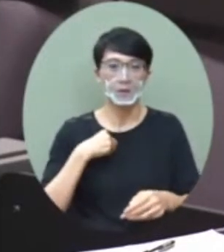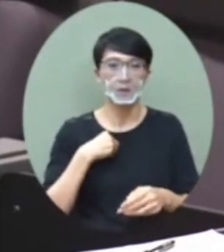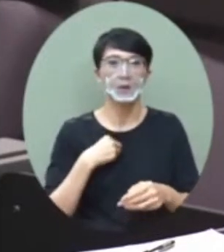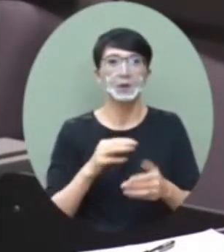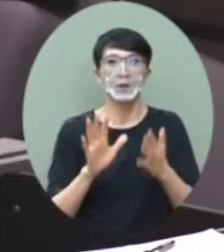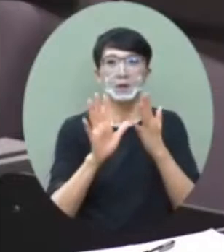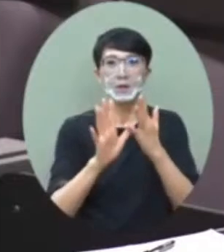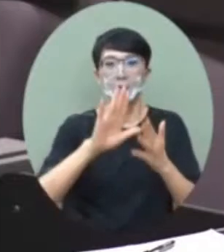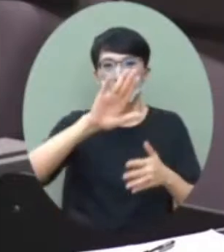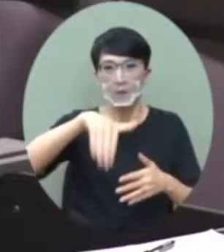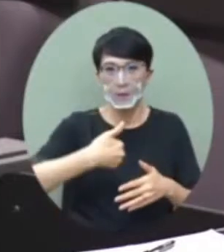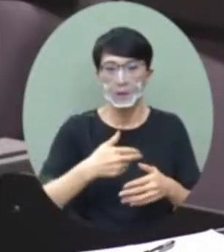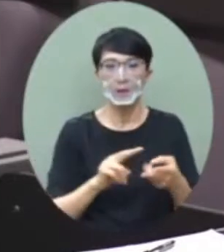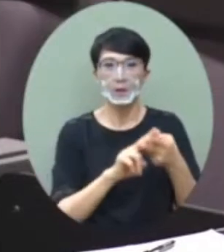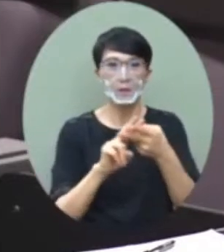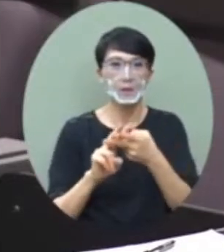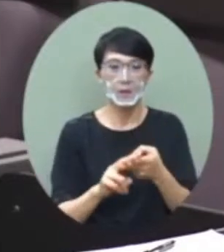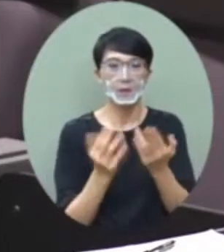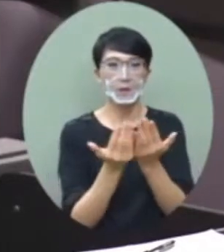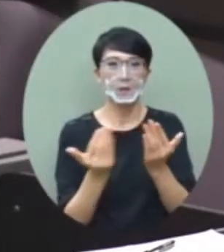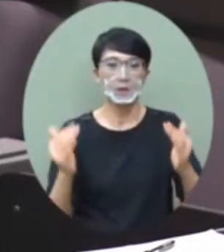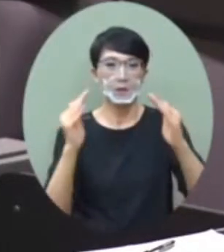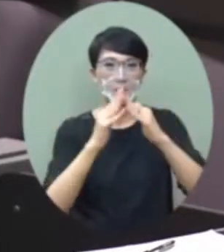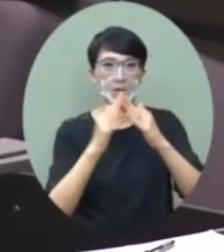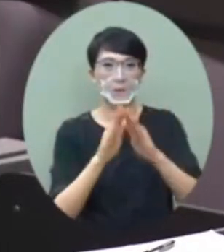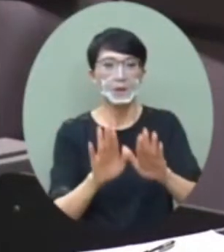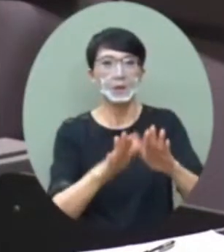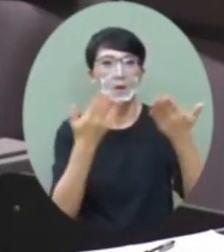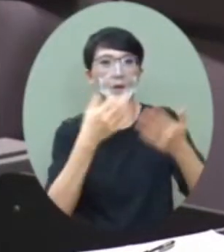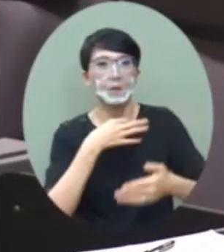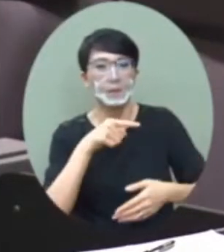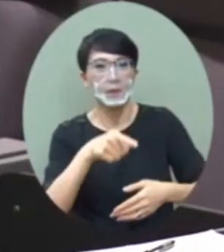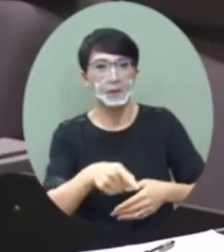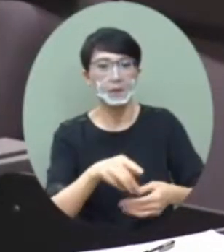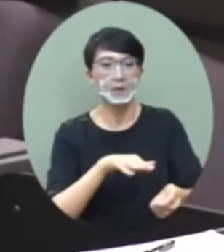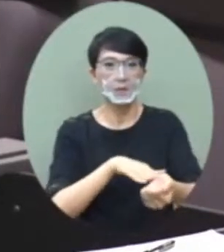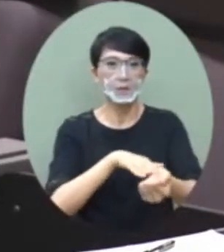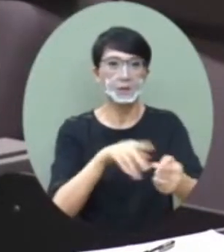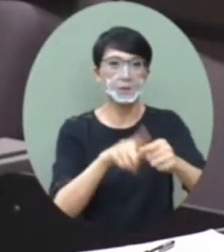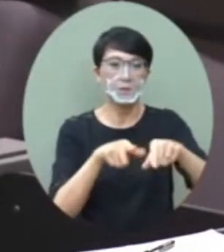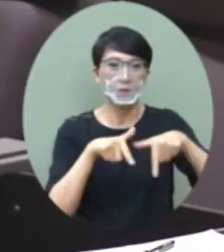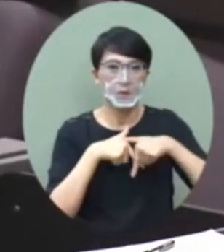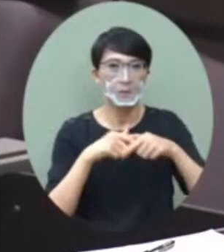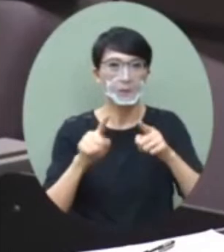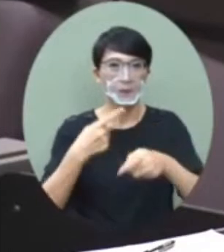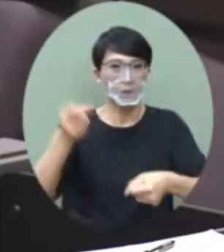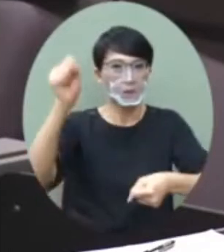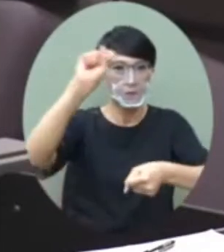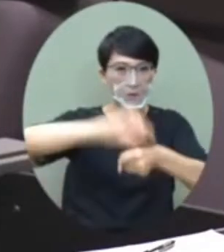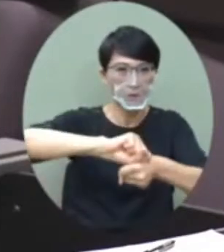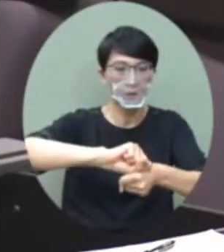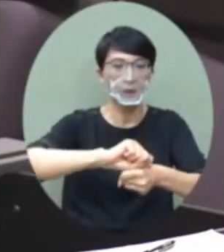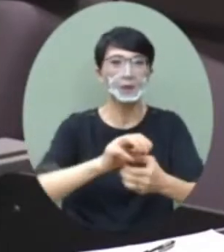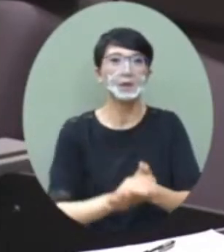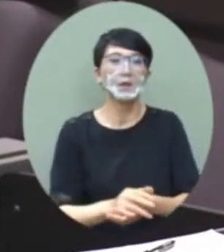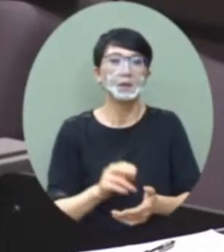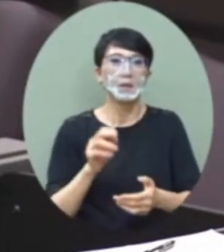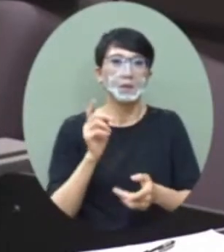Some private hospitals commenced some COVID clinics, but these hospitals were not